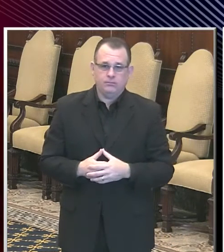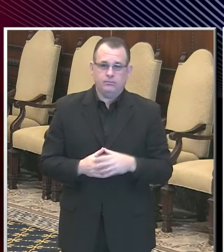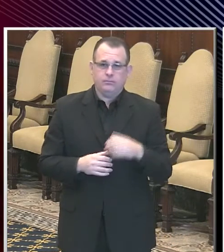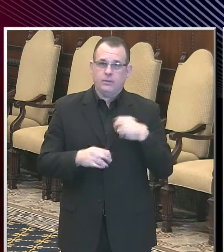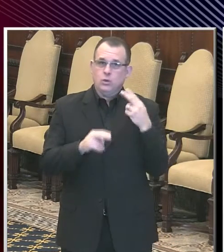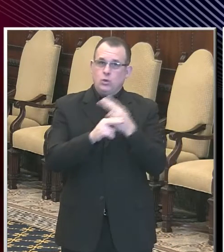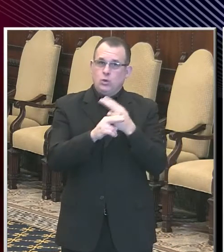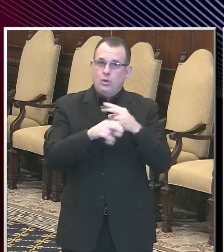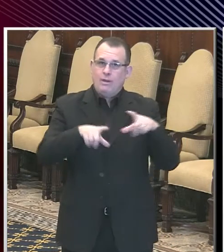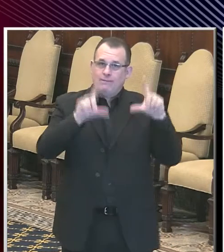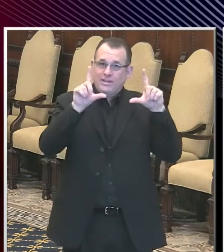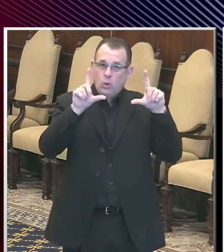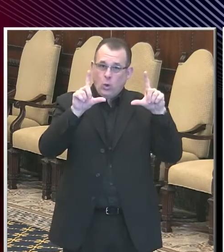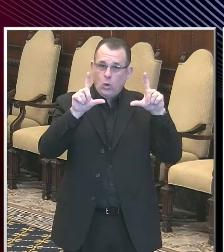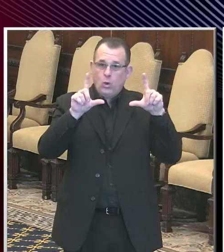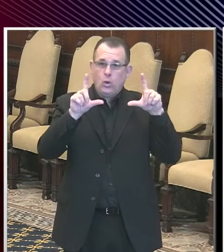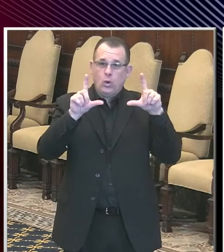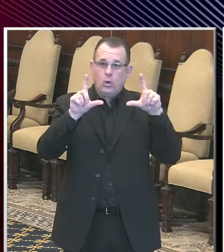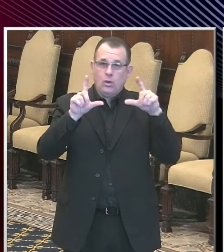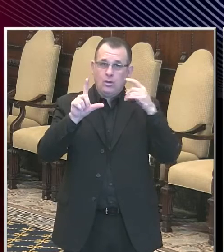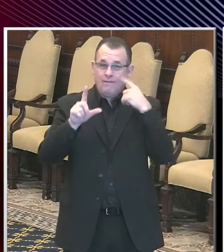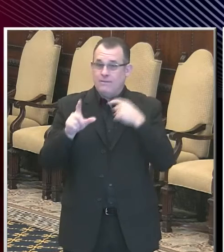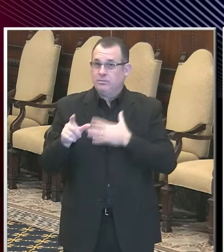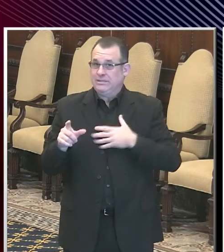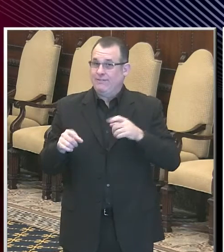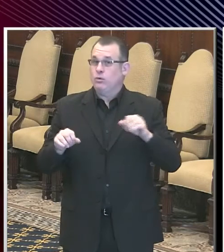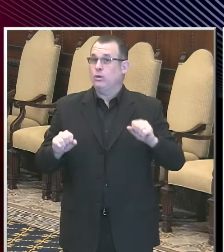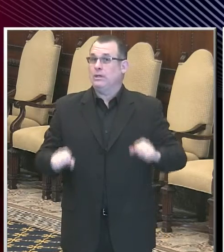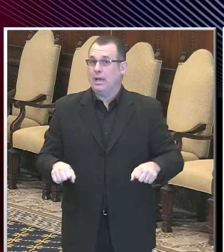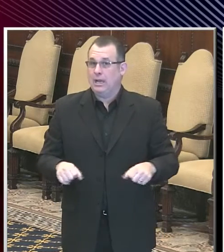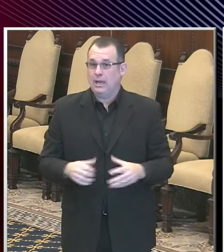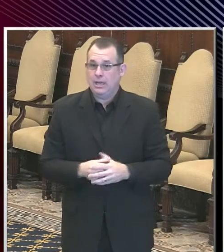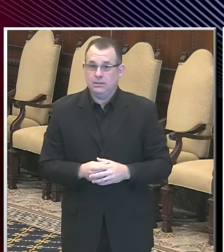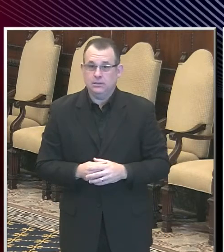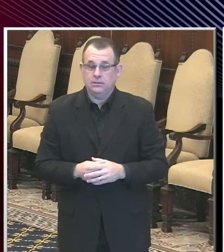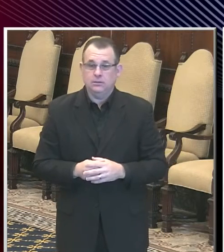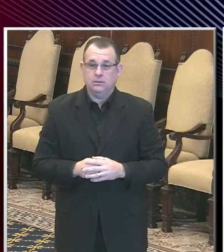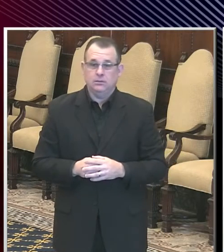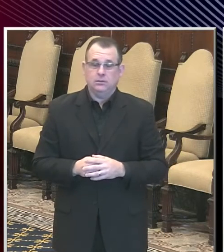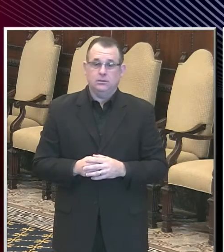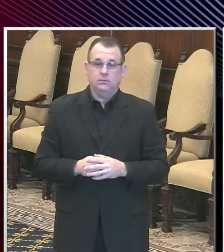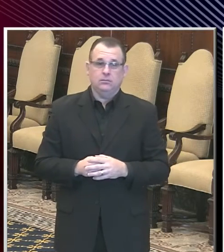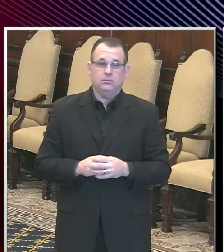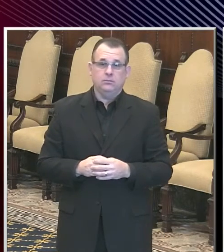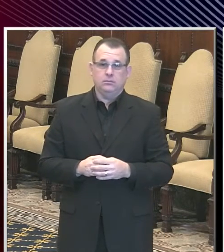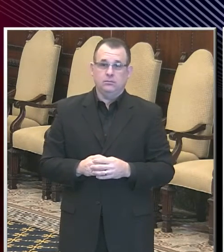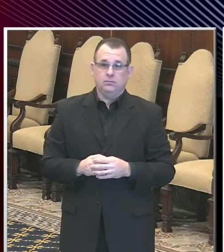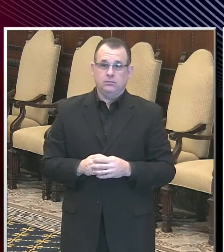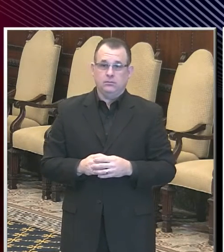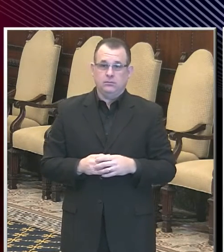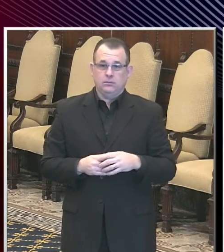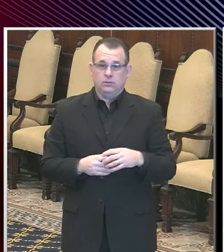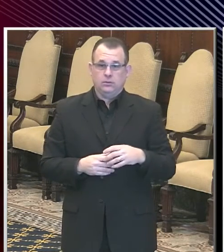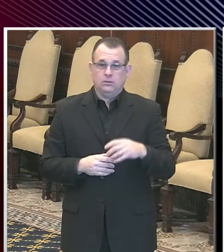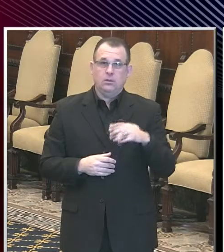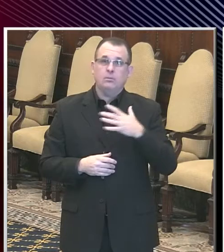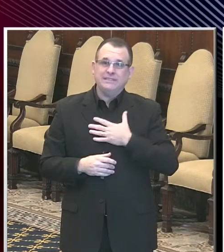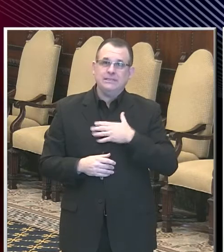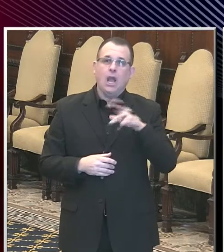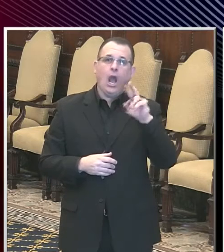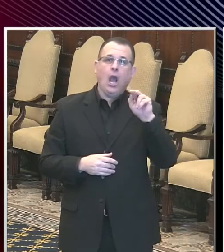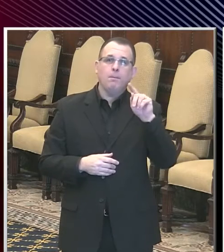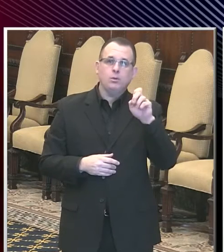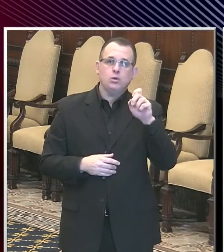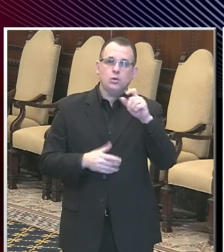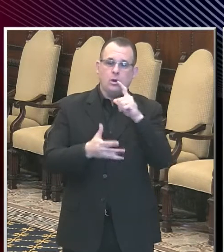ask your questions if you are able for broadcasting purposes. We will unmute you one by one to answer your questions. And